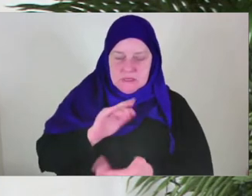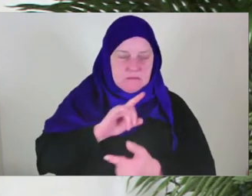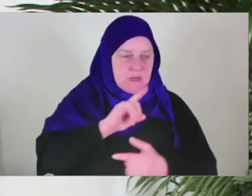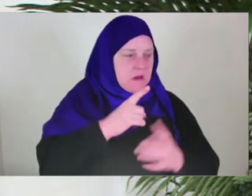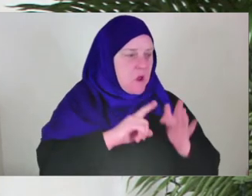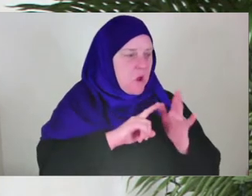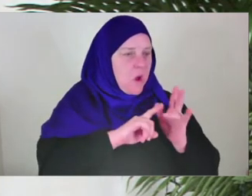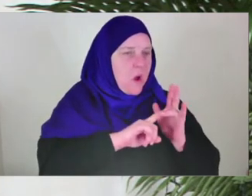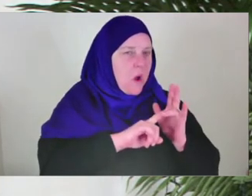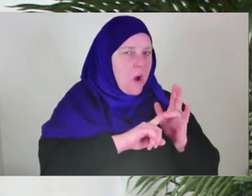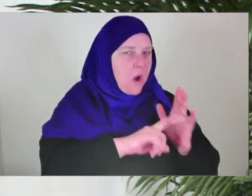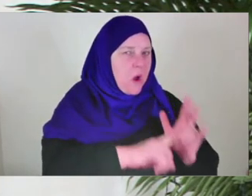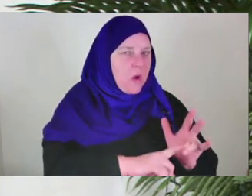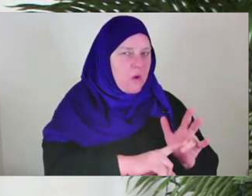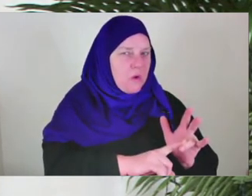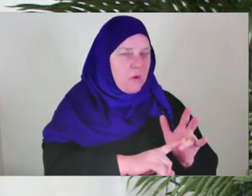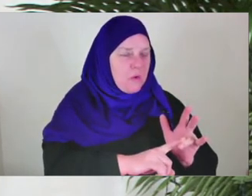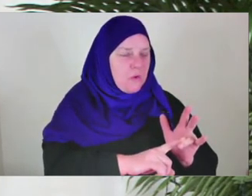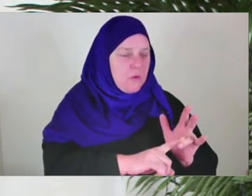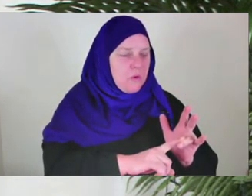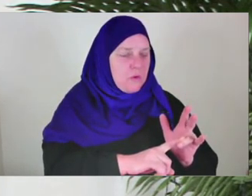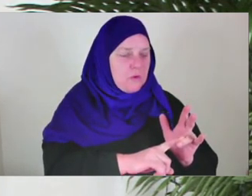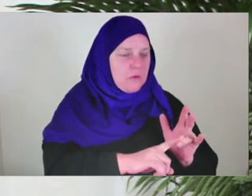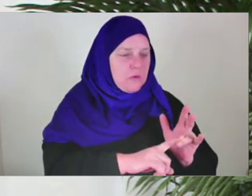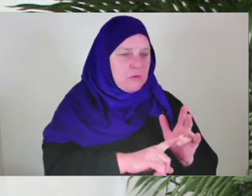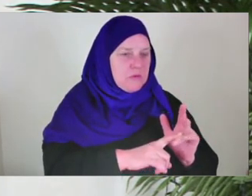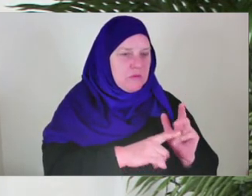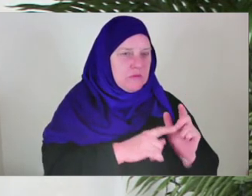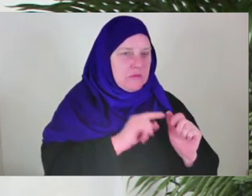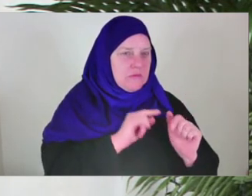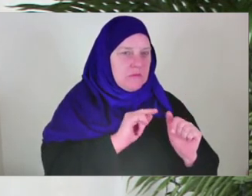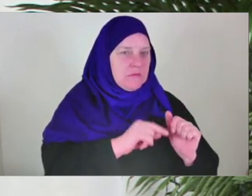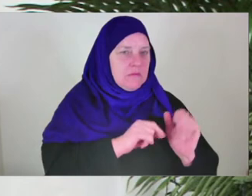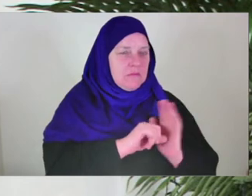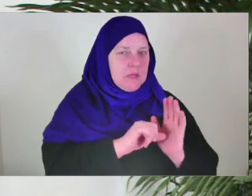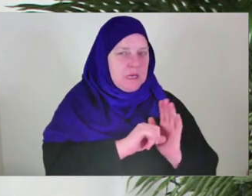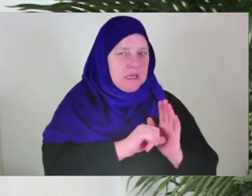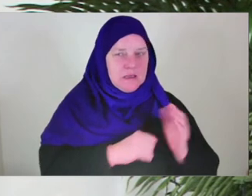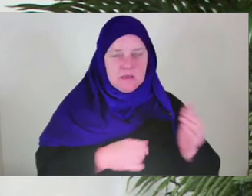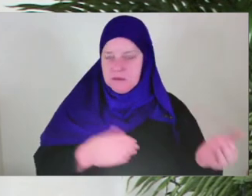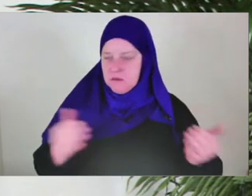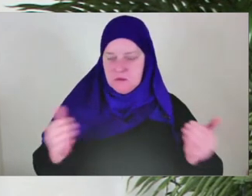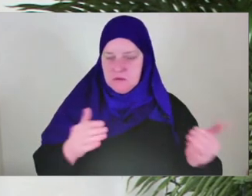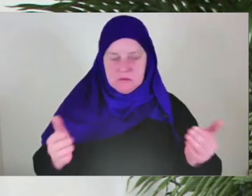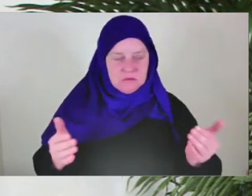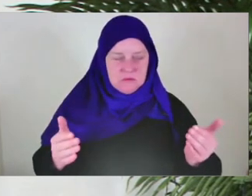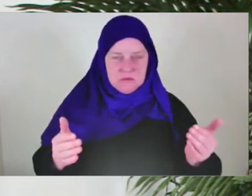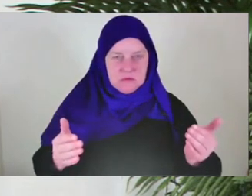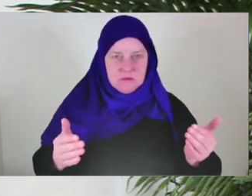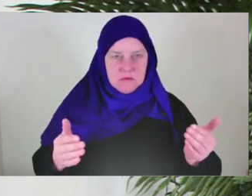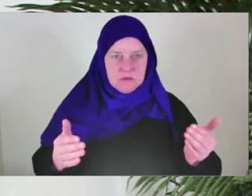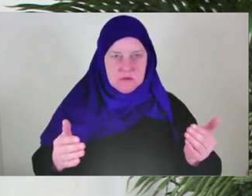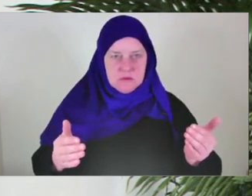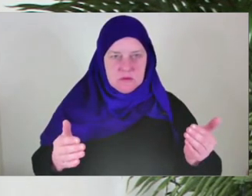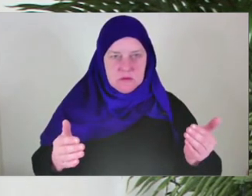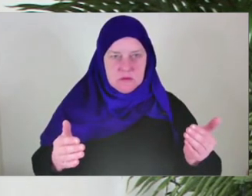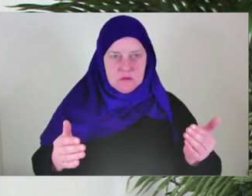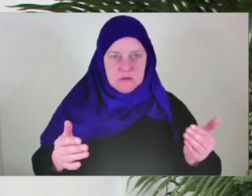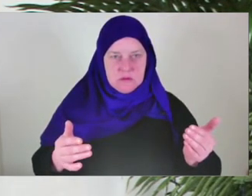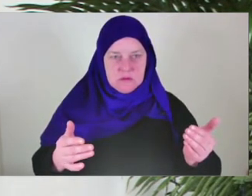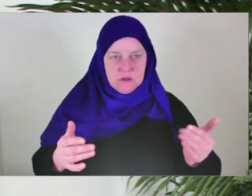one offset the other, or is it just that, okay, well, you still have $1,000, that has to be,